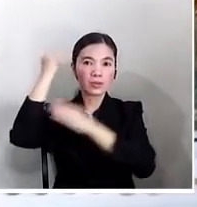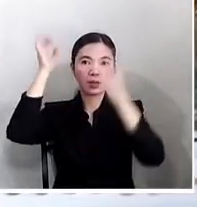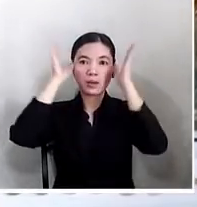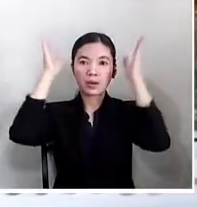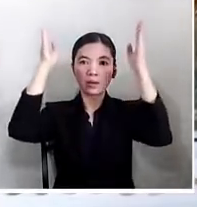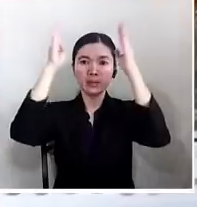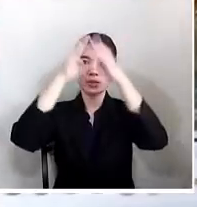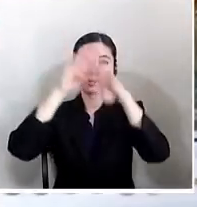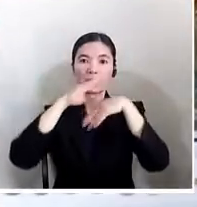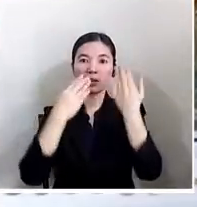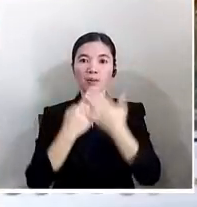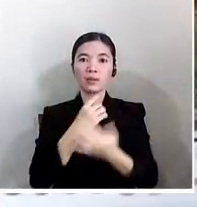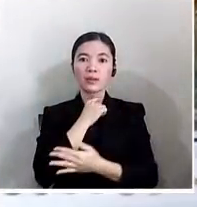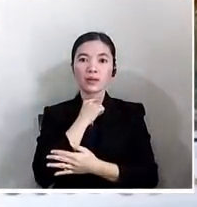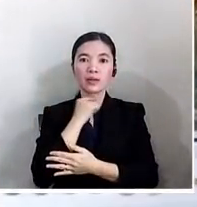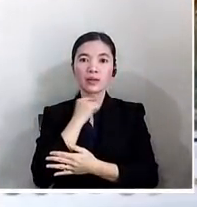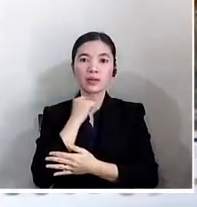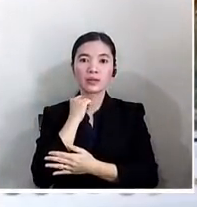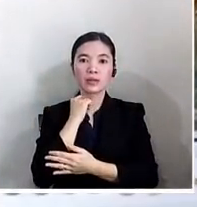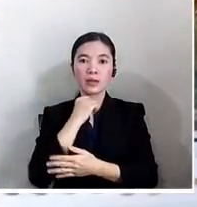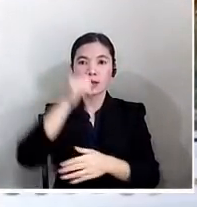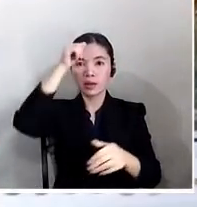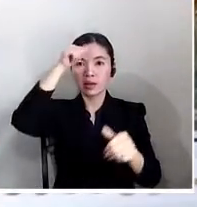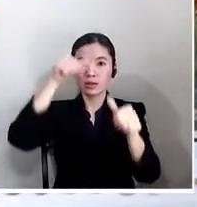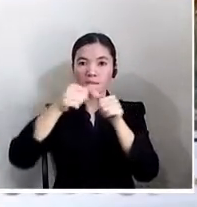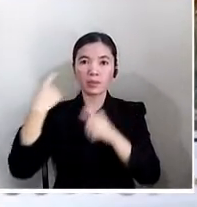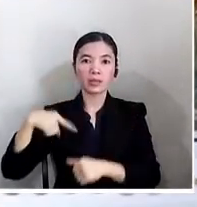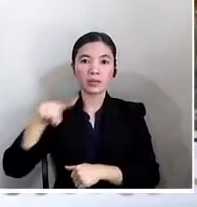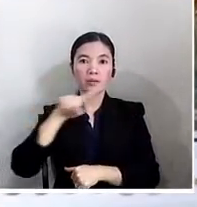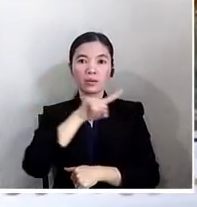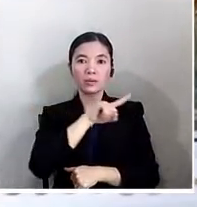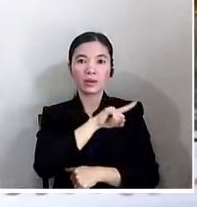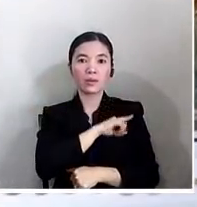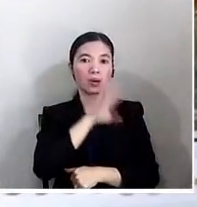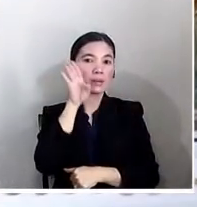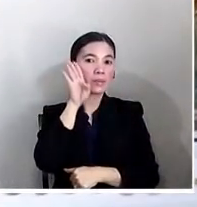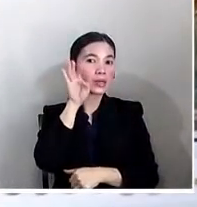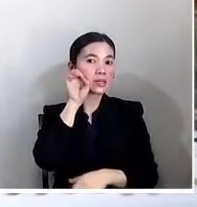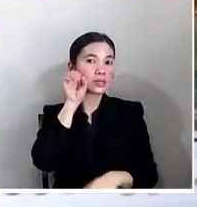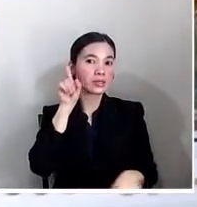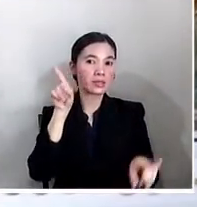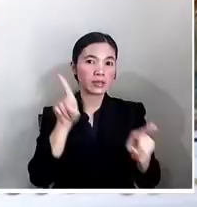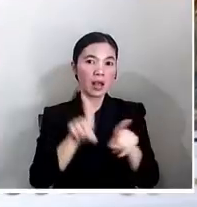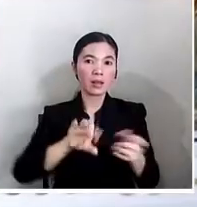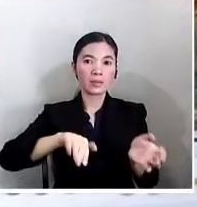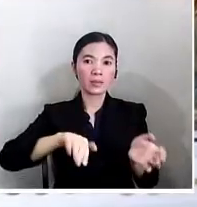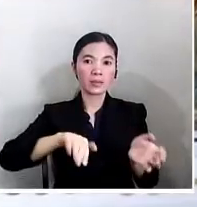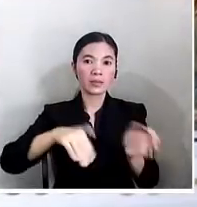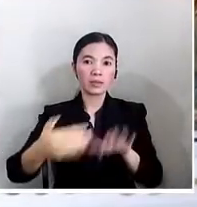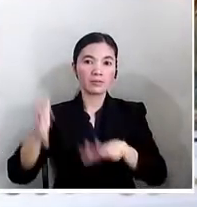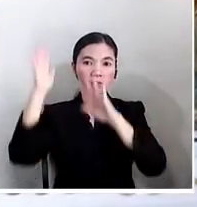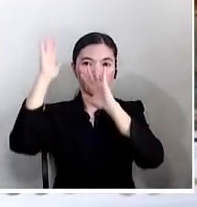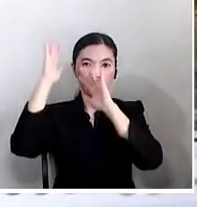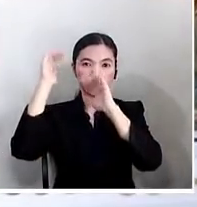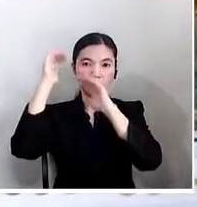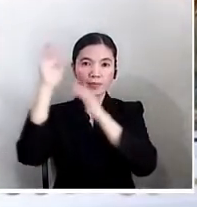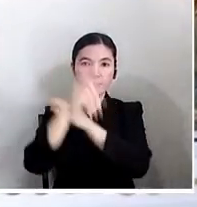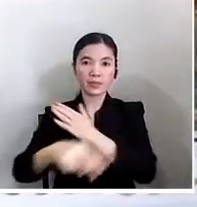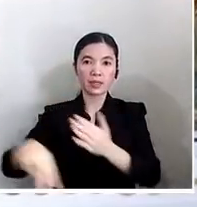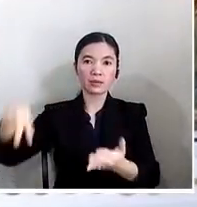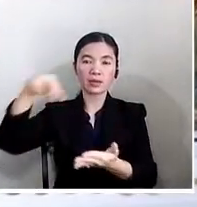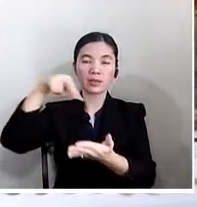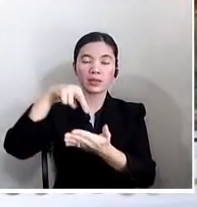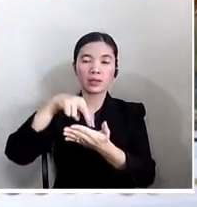all the clergy. Remember also our brothers and sisters who have fallen asleep in the hope of the